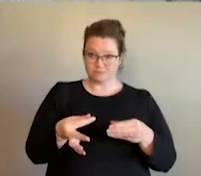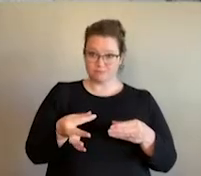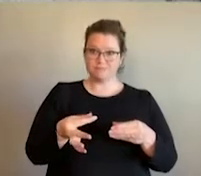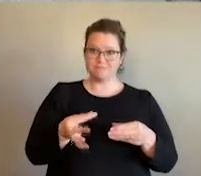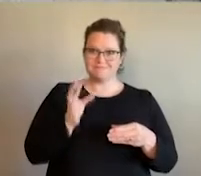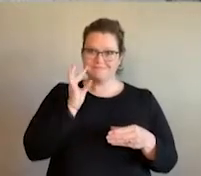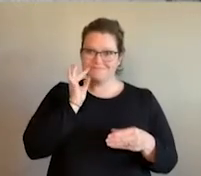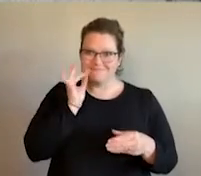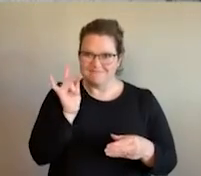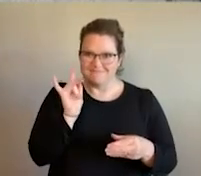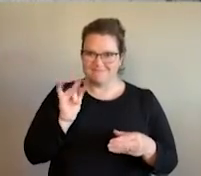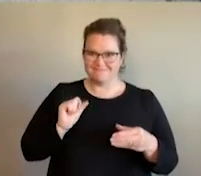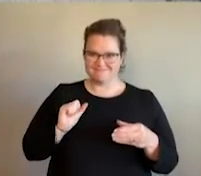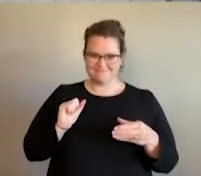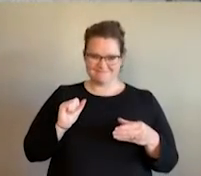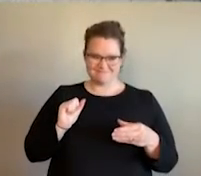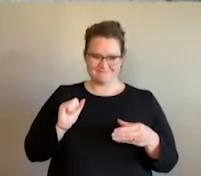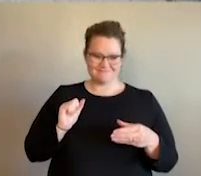Yum.